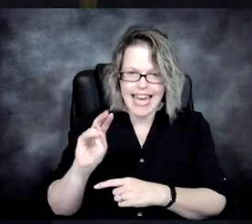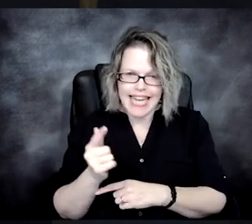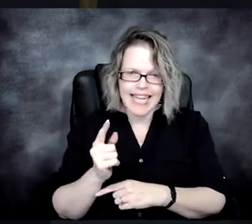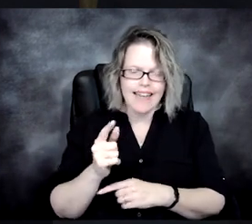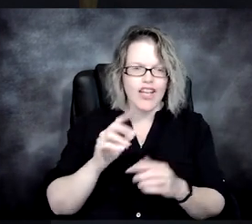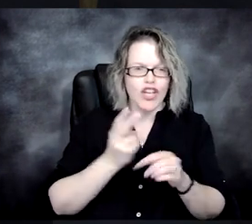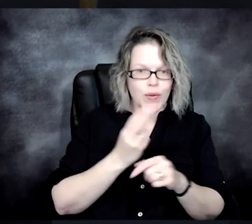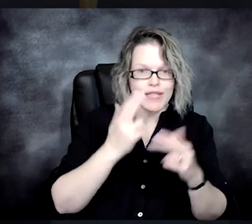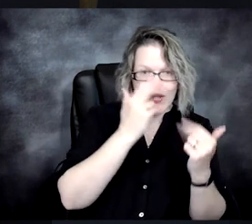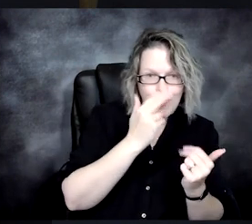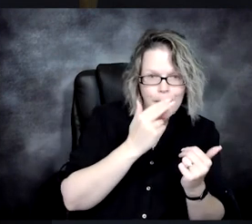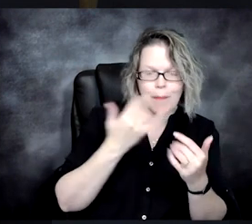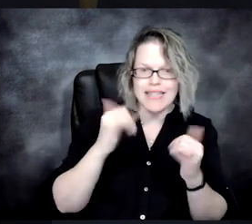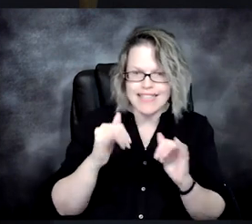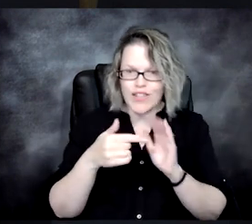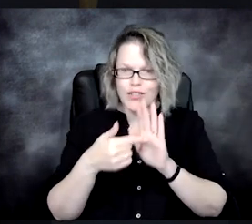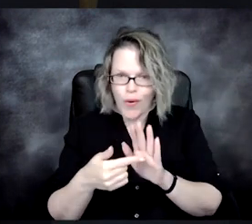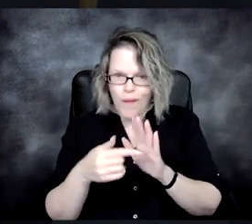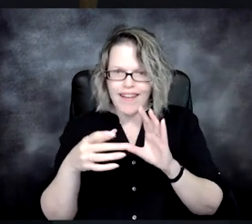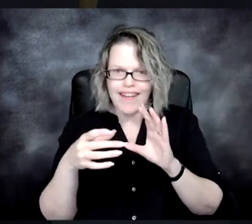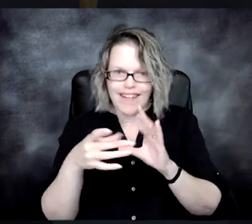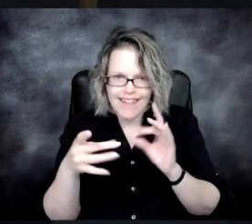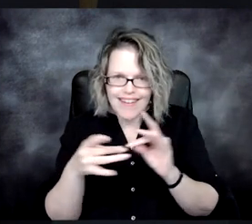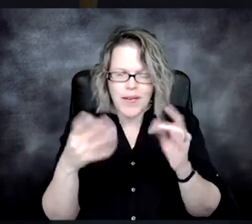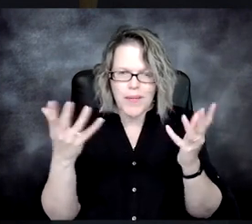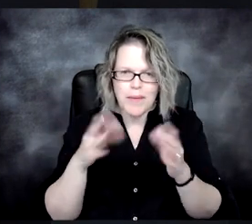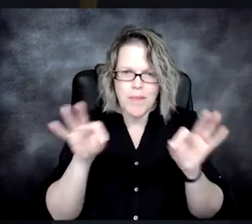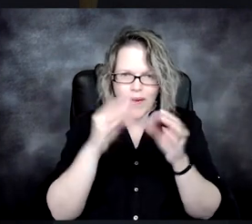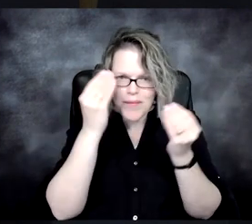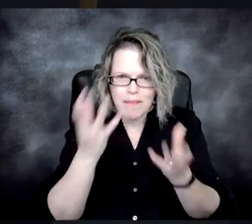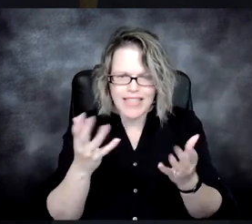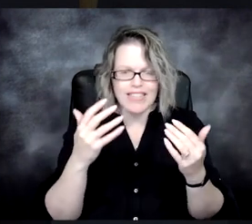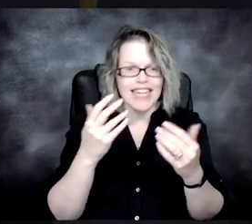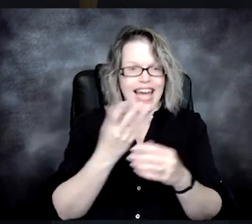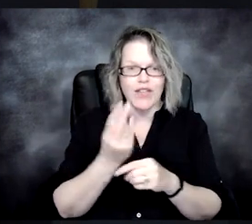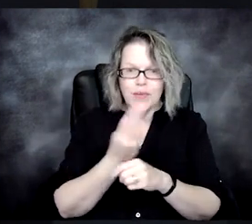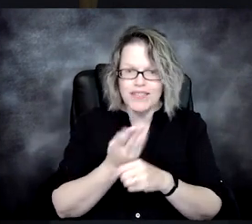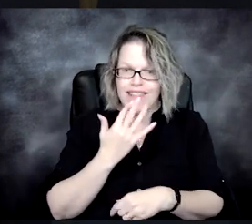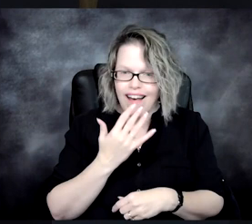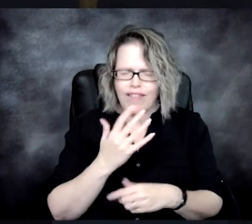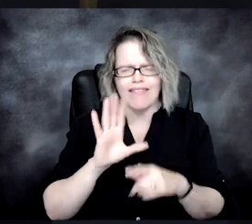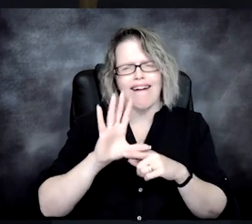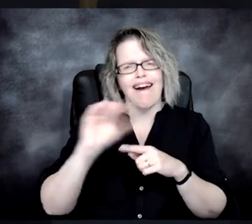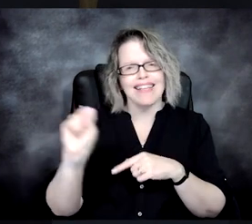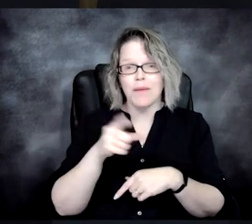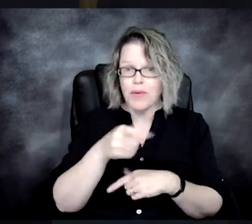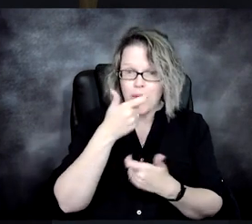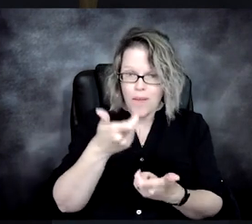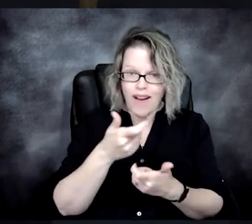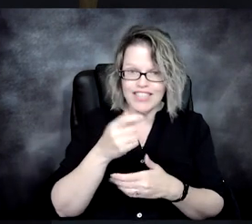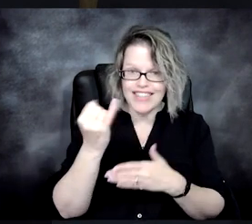humor, still getting the core content out there, the use of color, just totally, totally awesome. And if you're watching the art show, you now